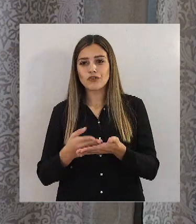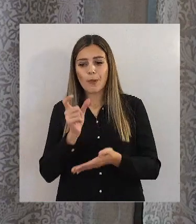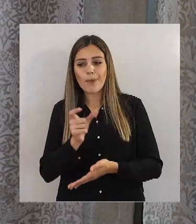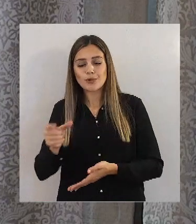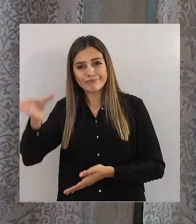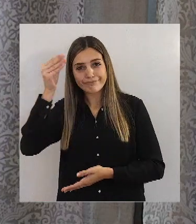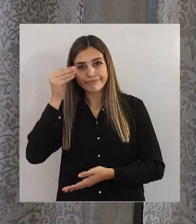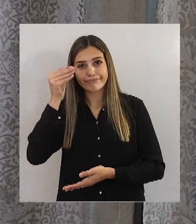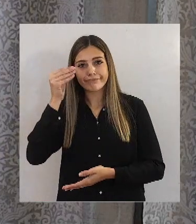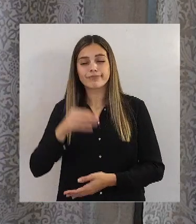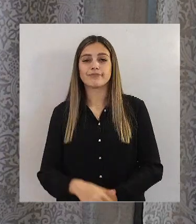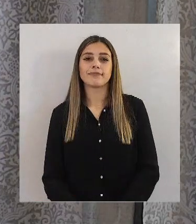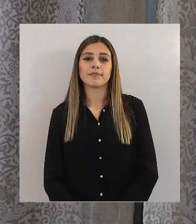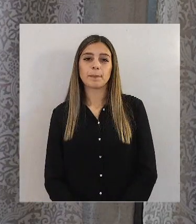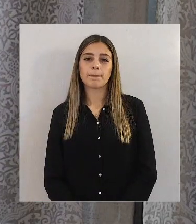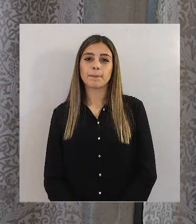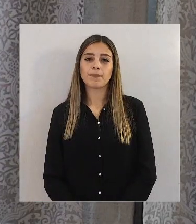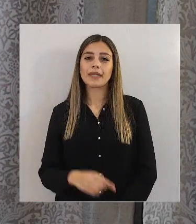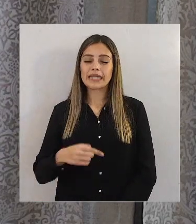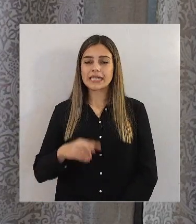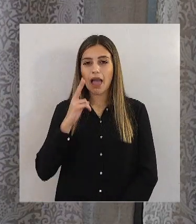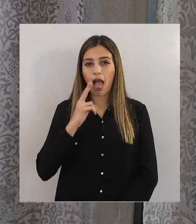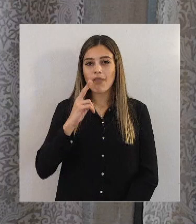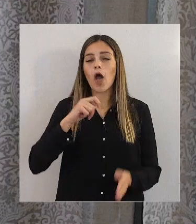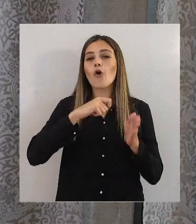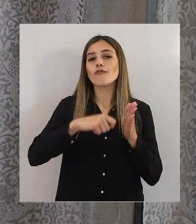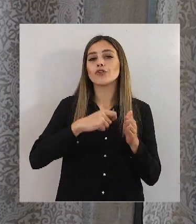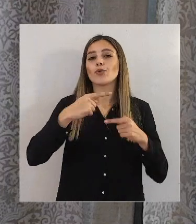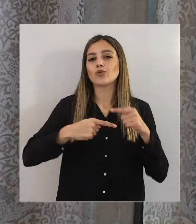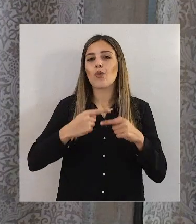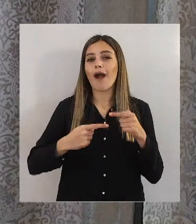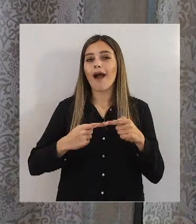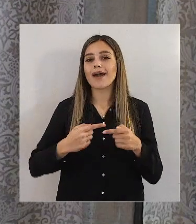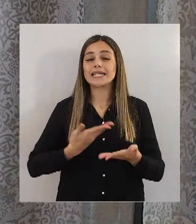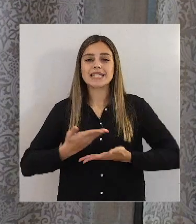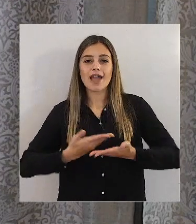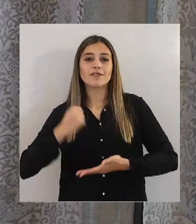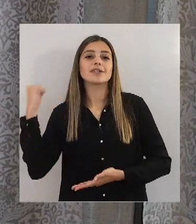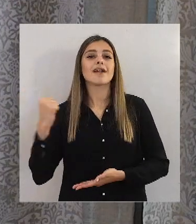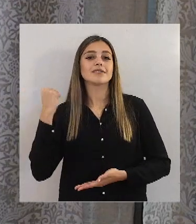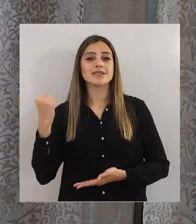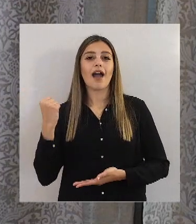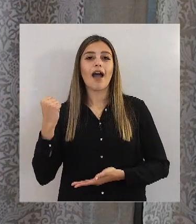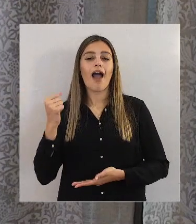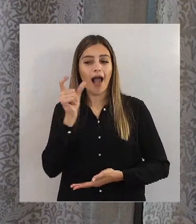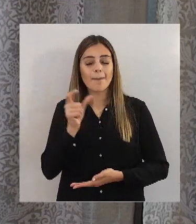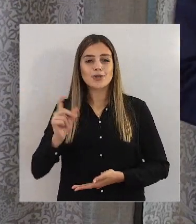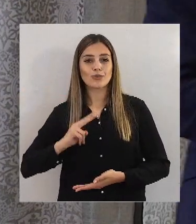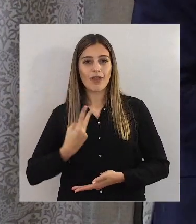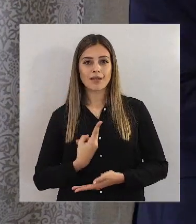this morning. So the first one is related to the health services, health risks, and why precaution is key.